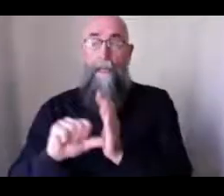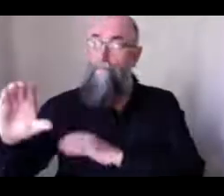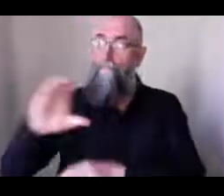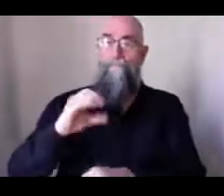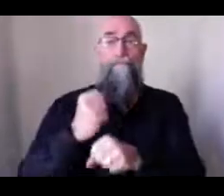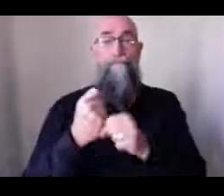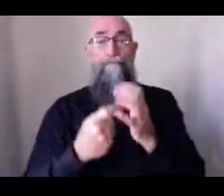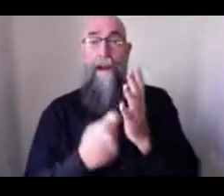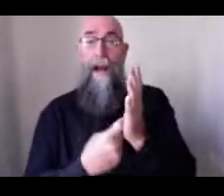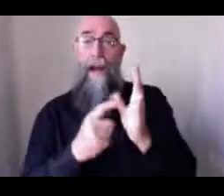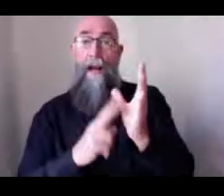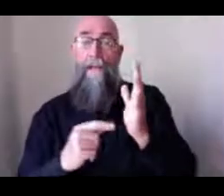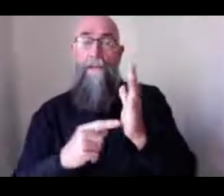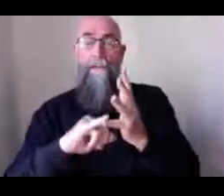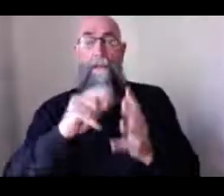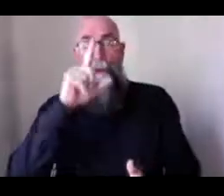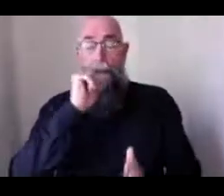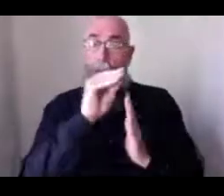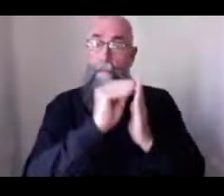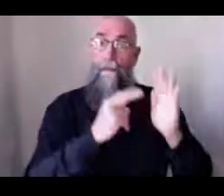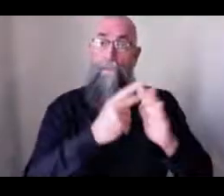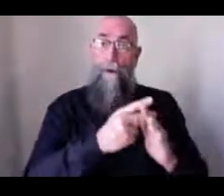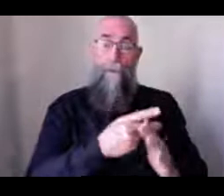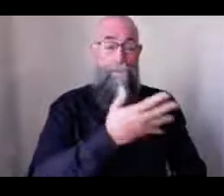of between $500 and $5,000.